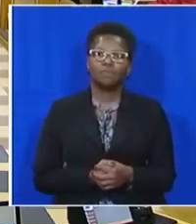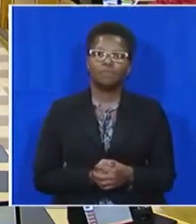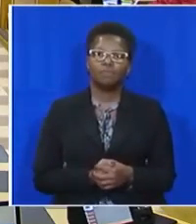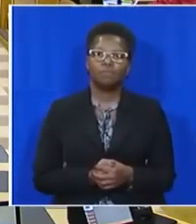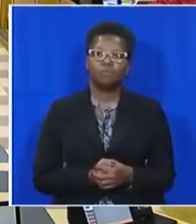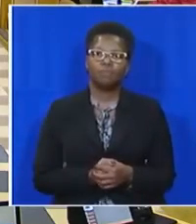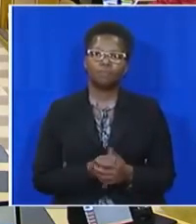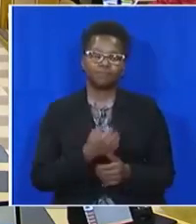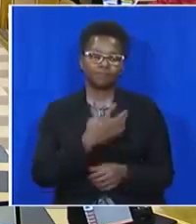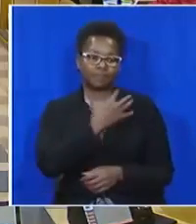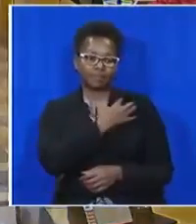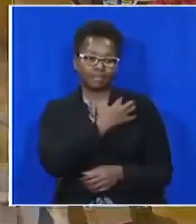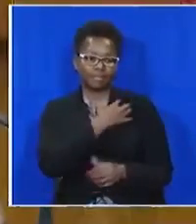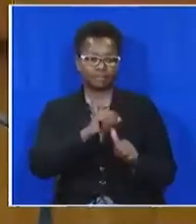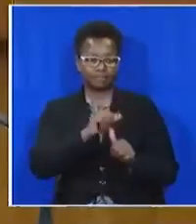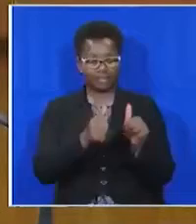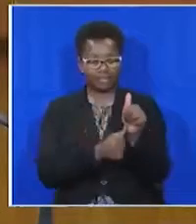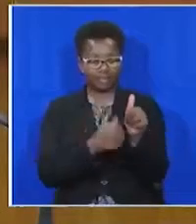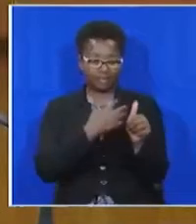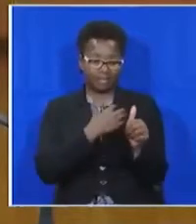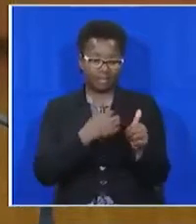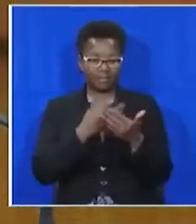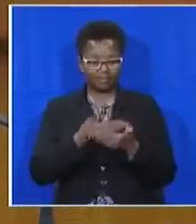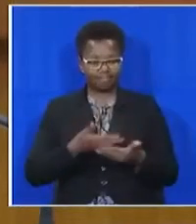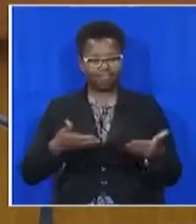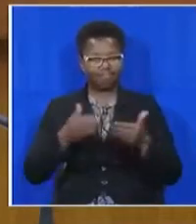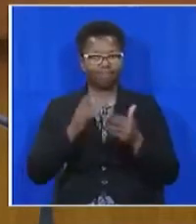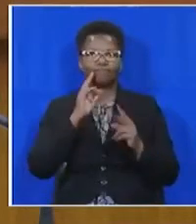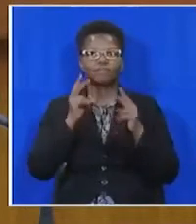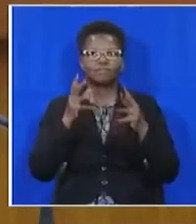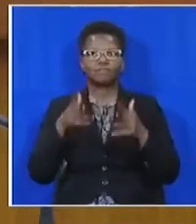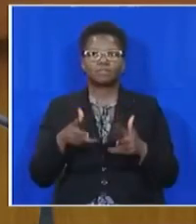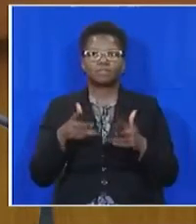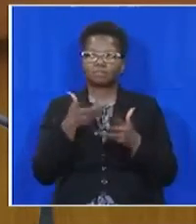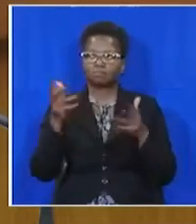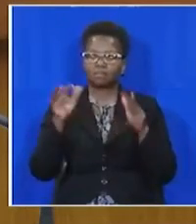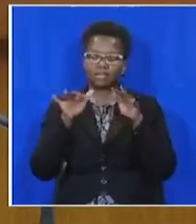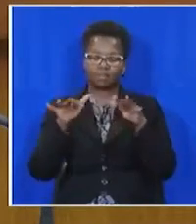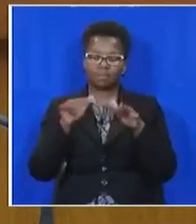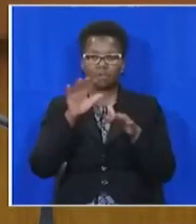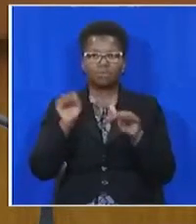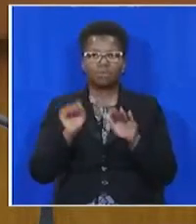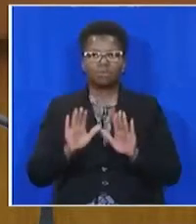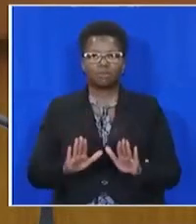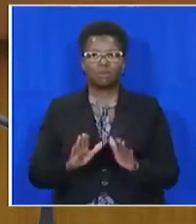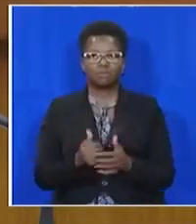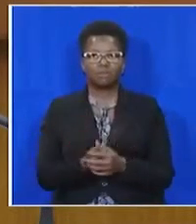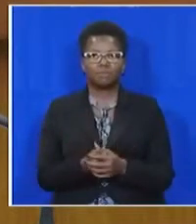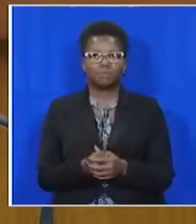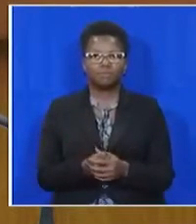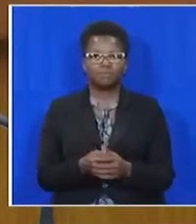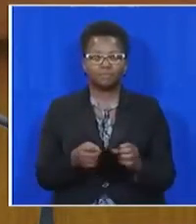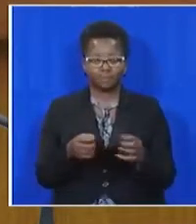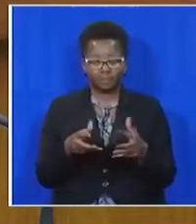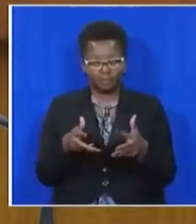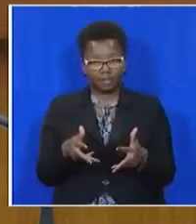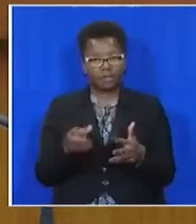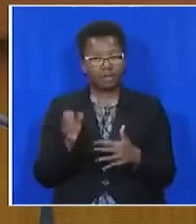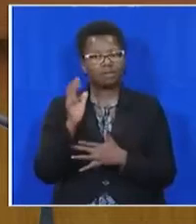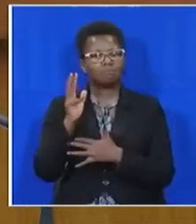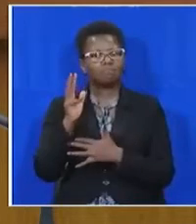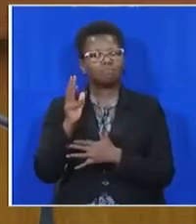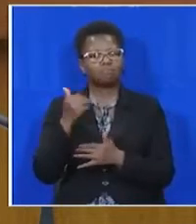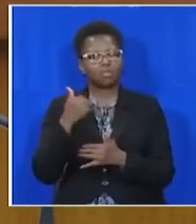Ministers, Deputy Ministers, members of the House, our guests, and the masses of our people. We dedicate this input to the